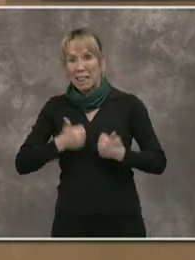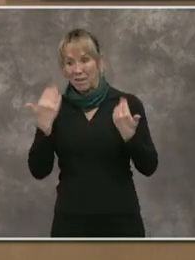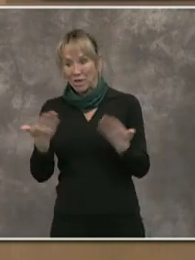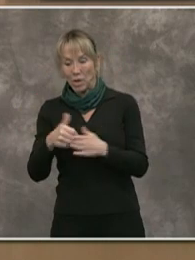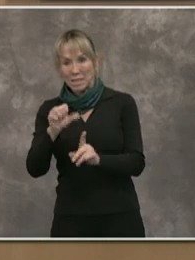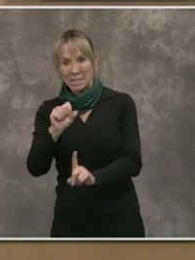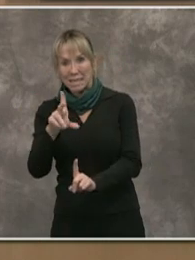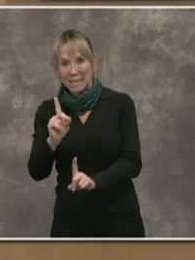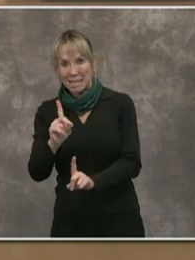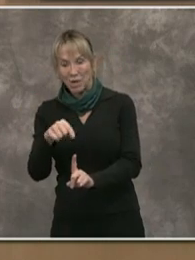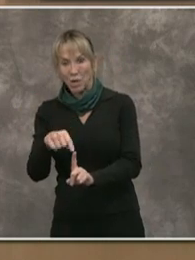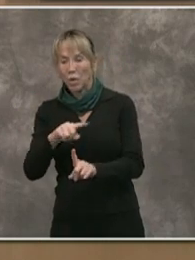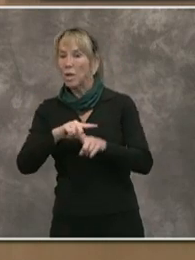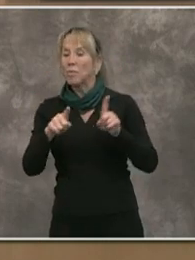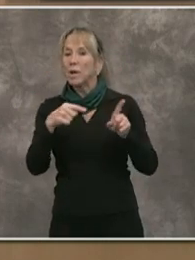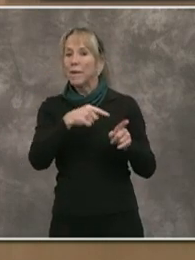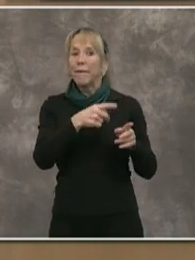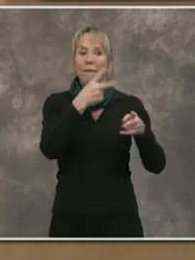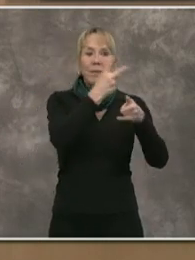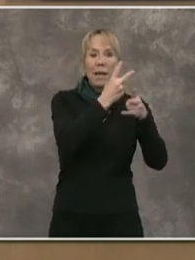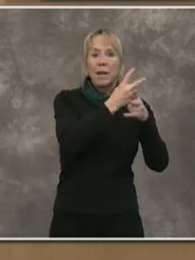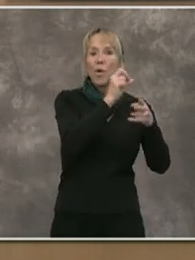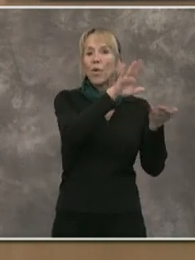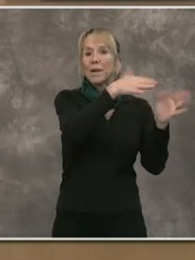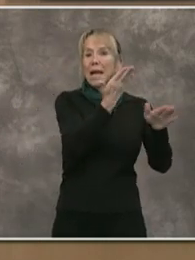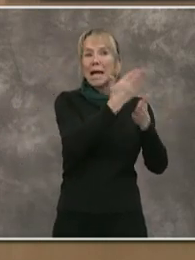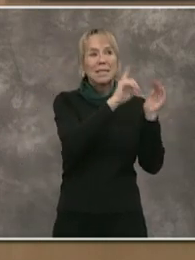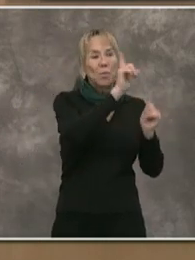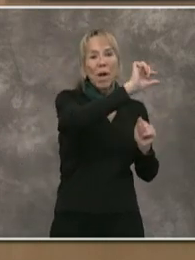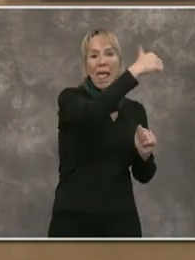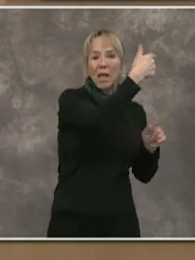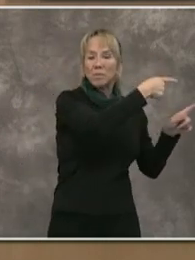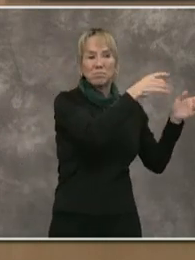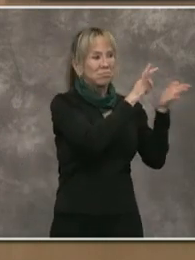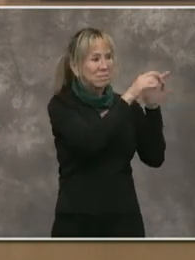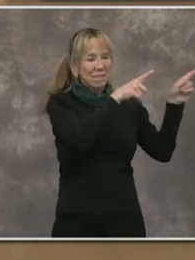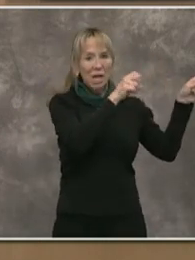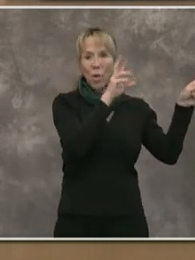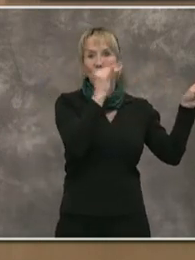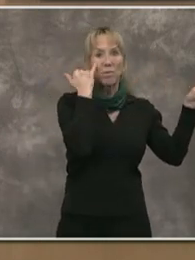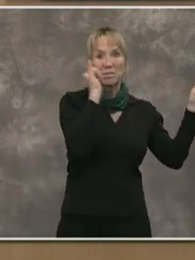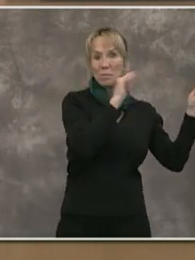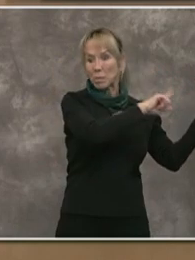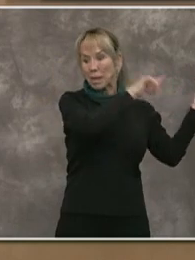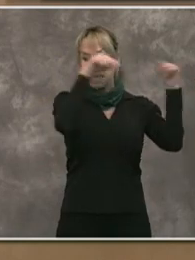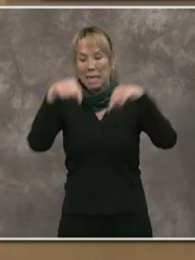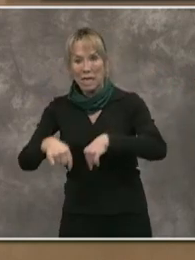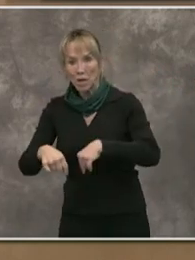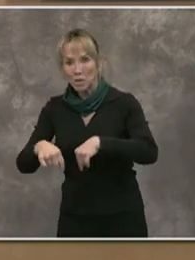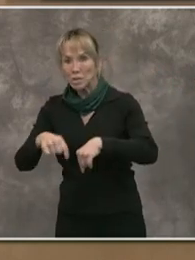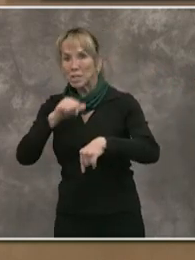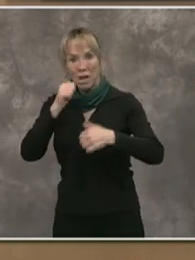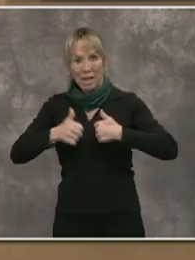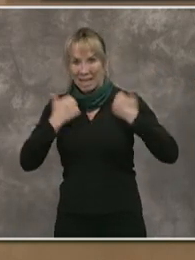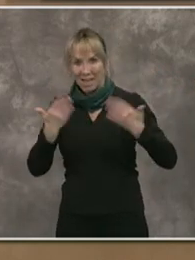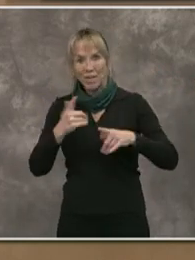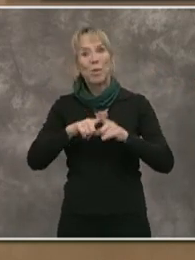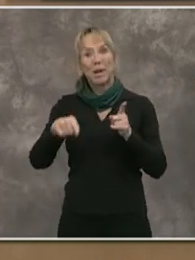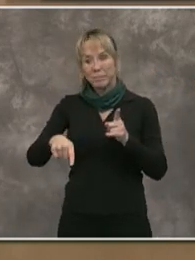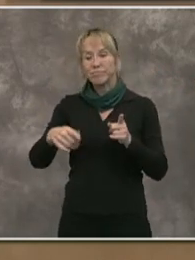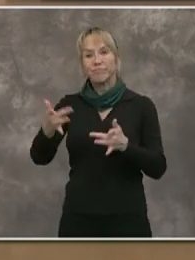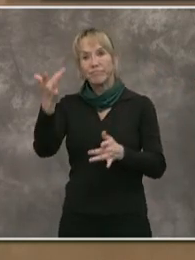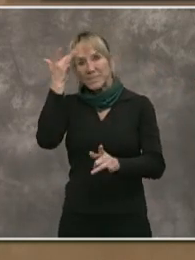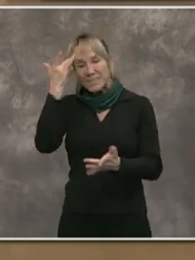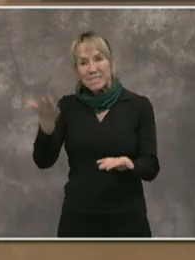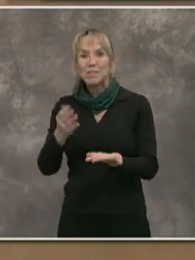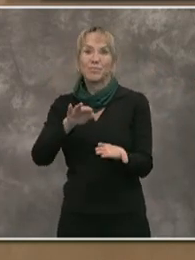Diego but were taken care of or died elsewhere, and vice versa. So we have to sort all those things out, and that does get better with time in the